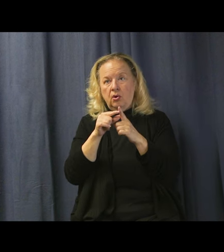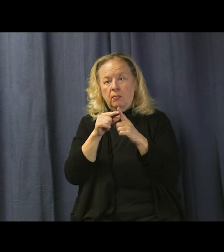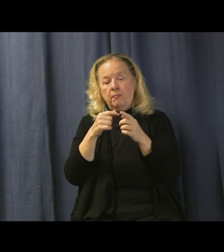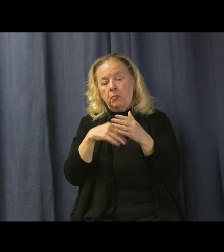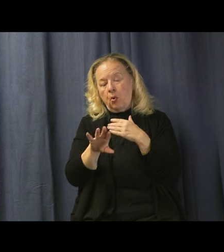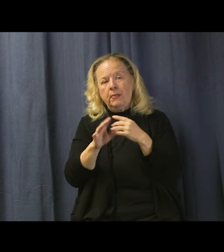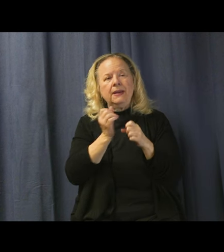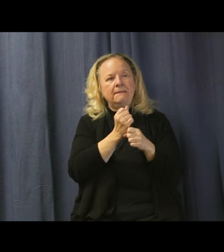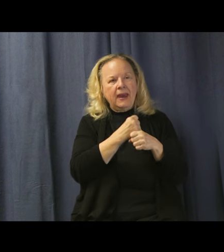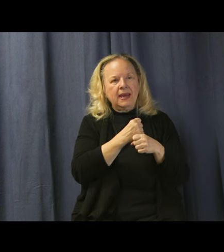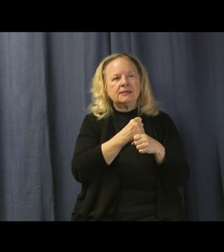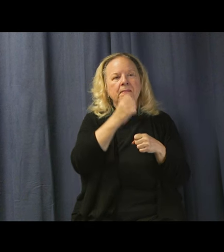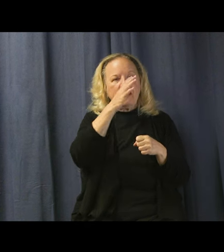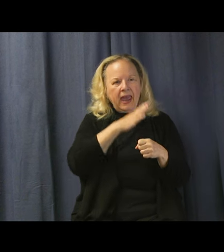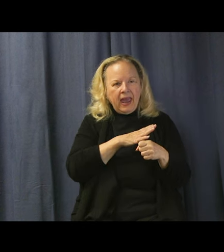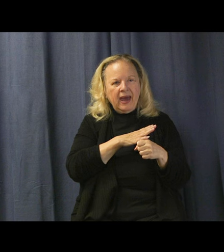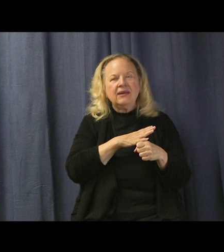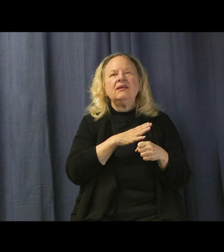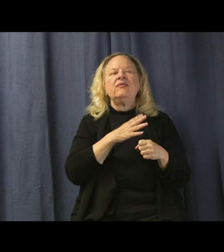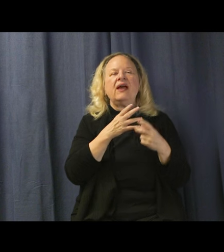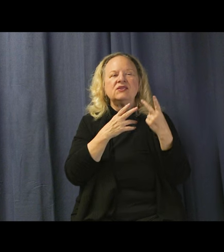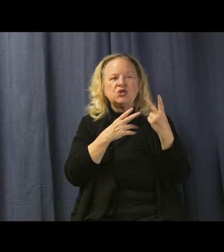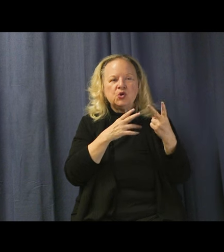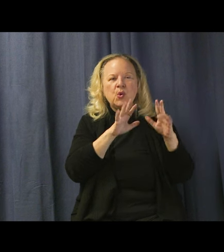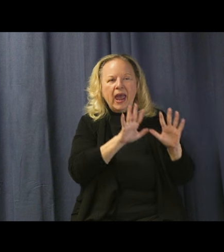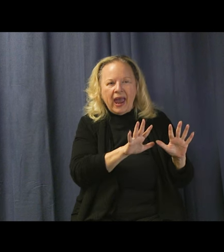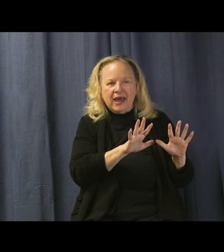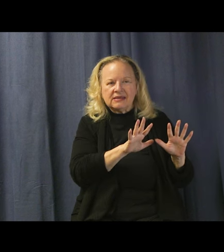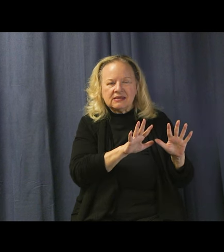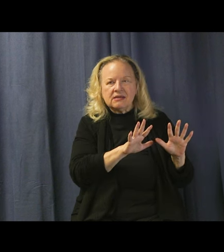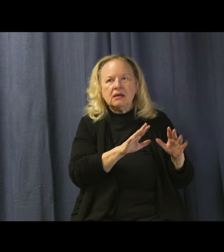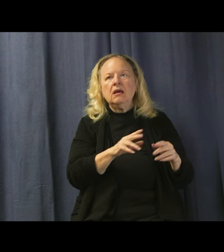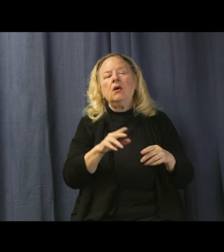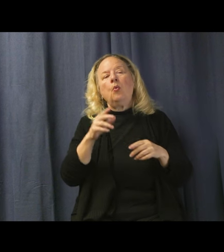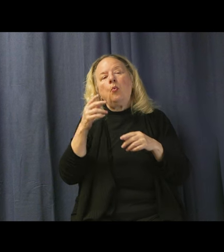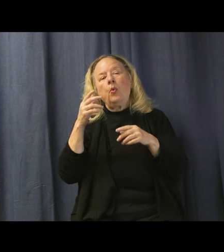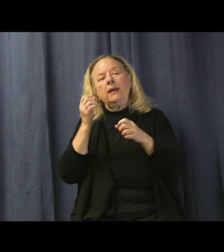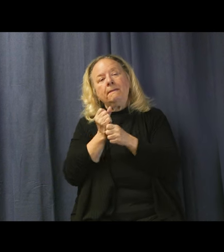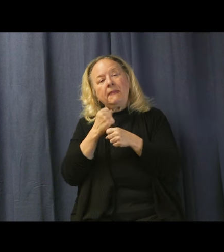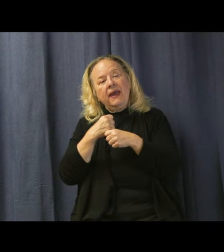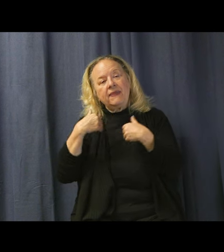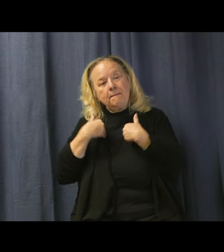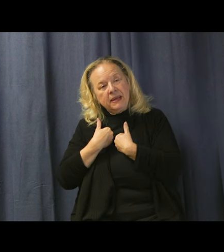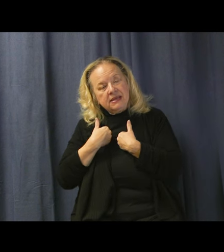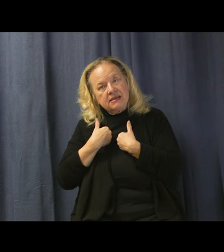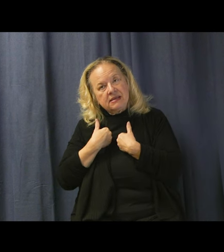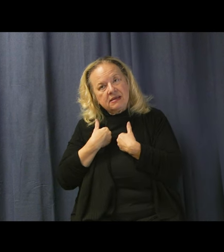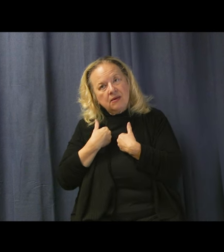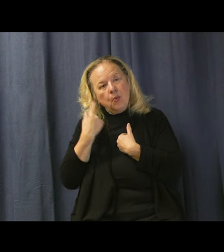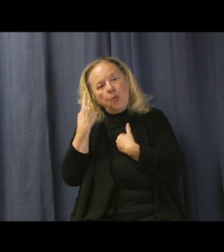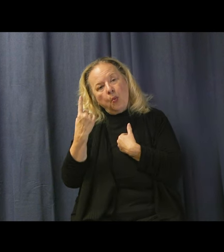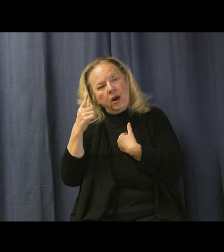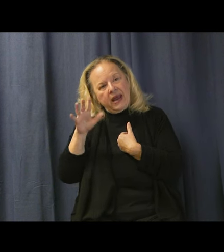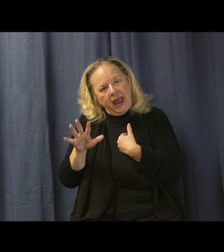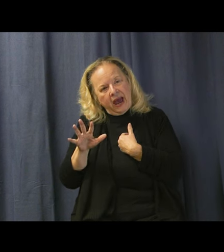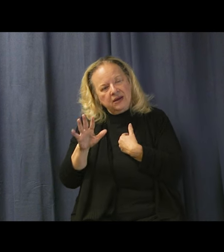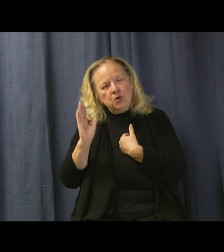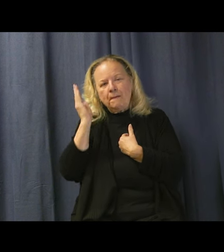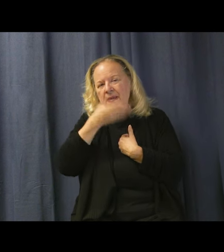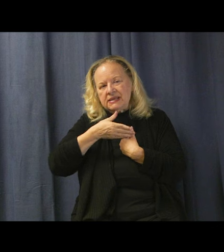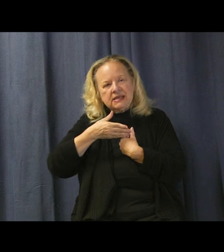God creates man, the Hebrew word has two hands, but when he forms the beast, it's just one hand. But then again, you're not going to see these